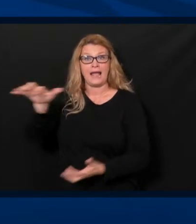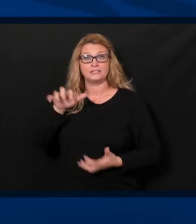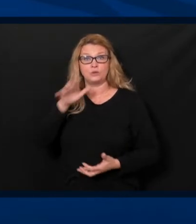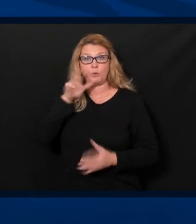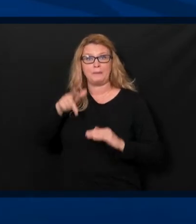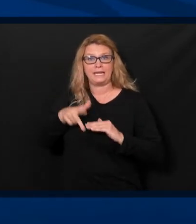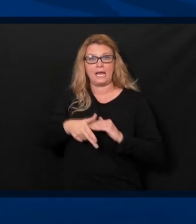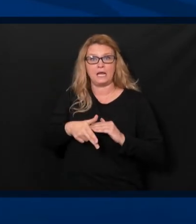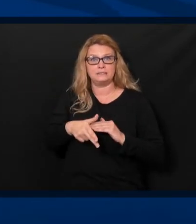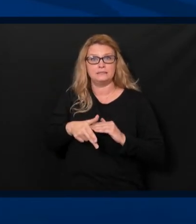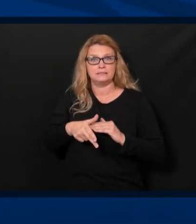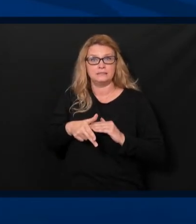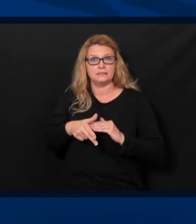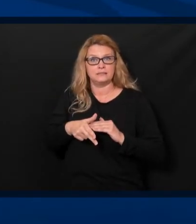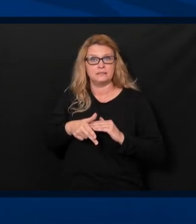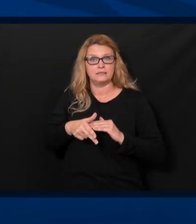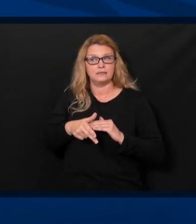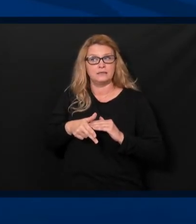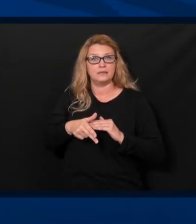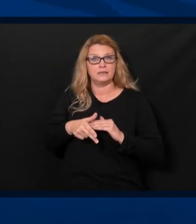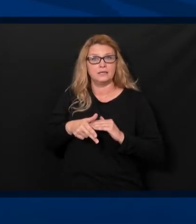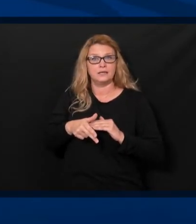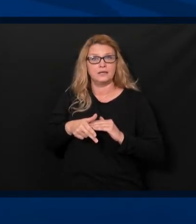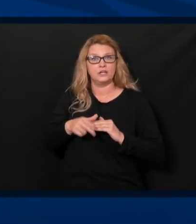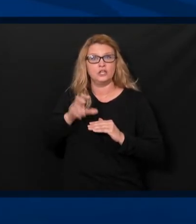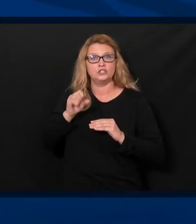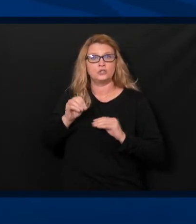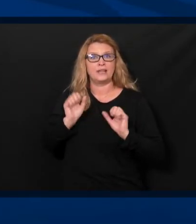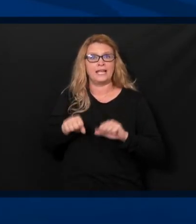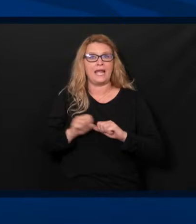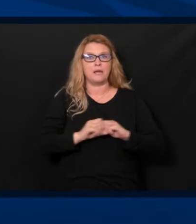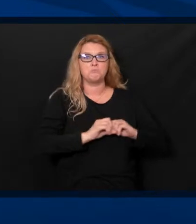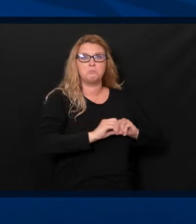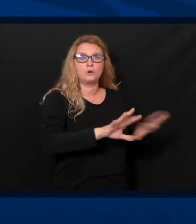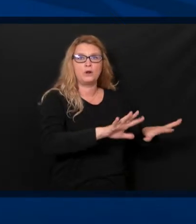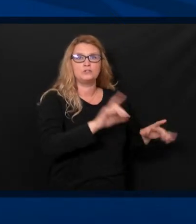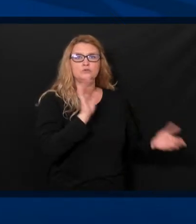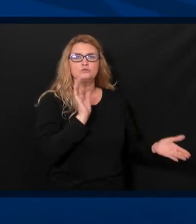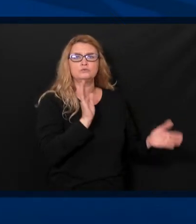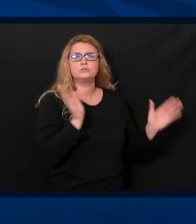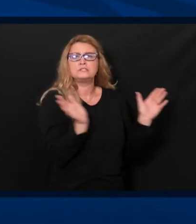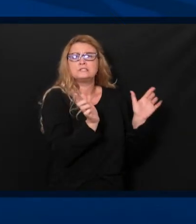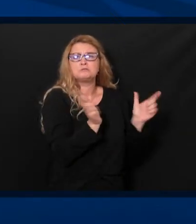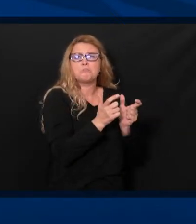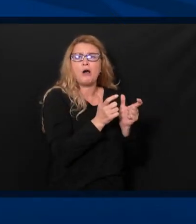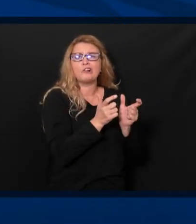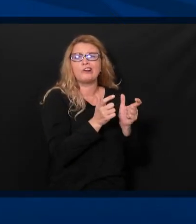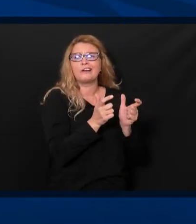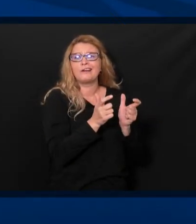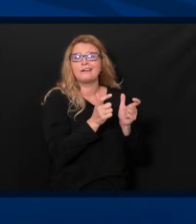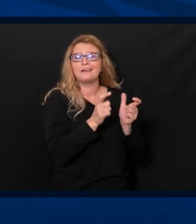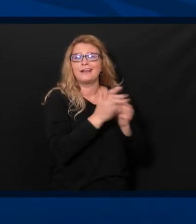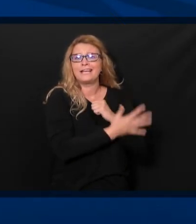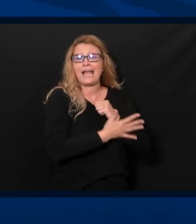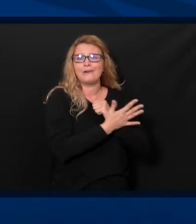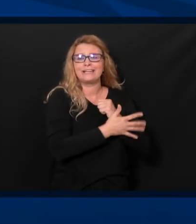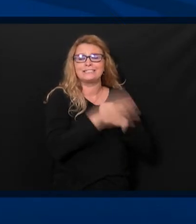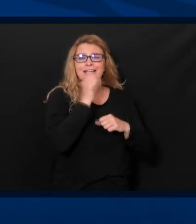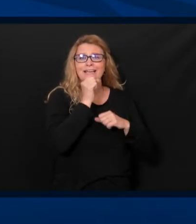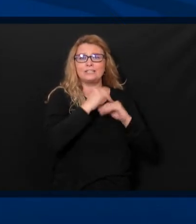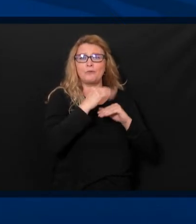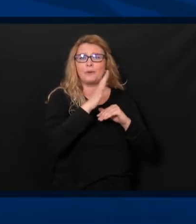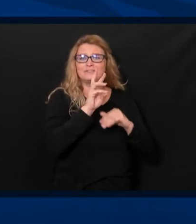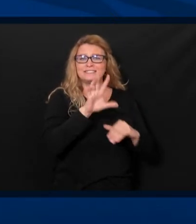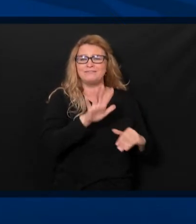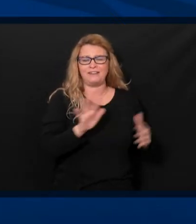so those doses could be diverted to counties that had kind of fallen off the pace in vaccinating those that are 65 and older. Can